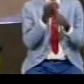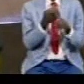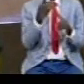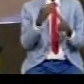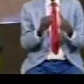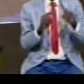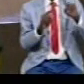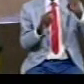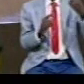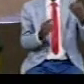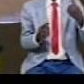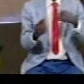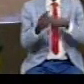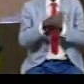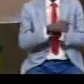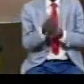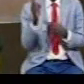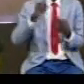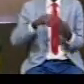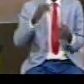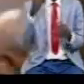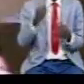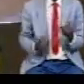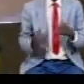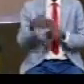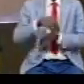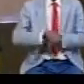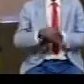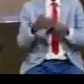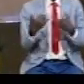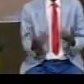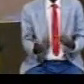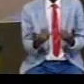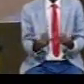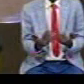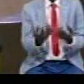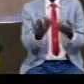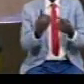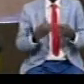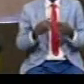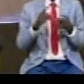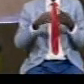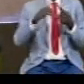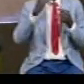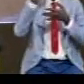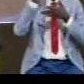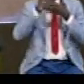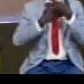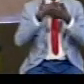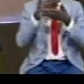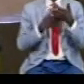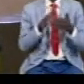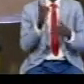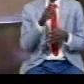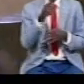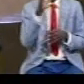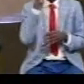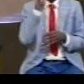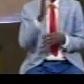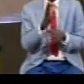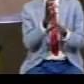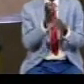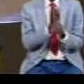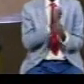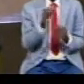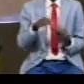day two, up to day six, please come forward now. We are going to start hearing the testimonies very soon,